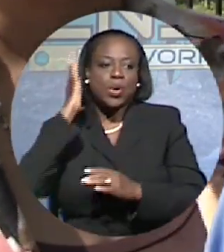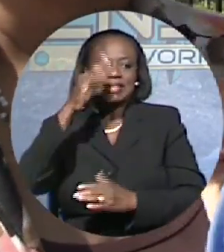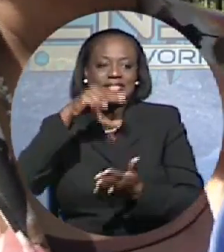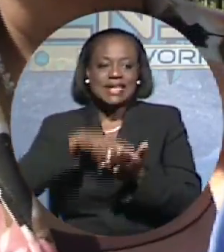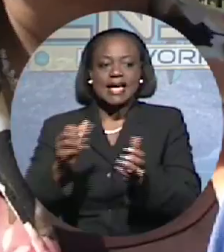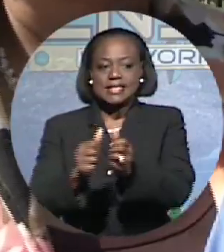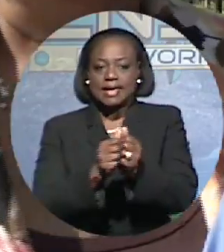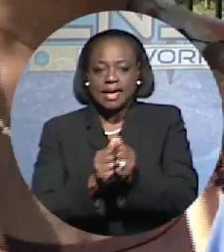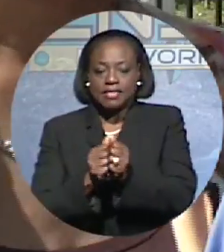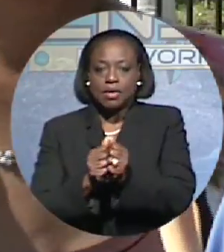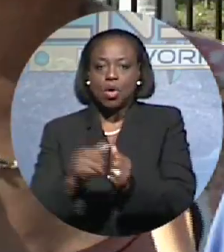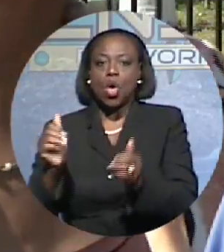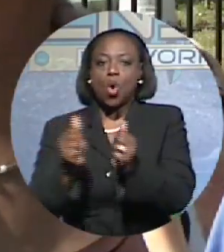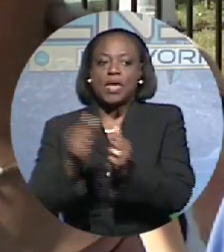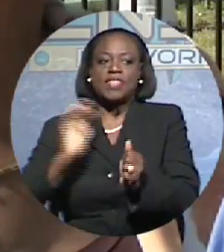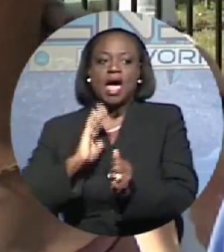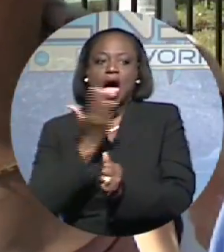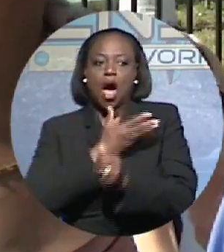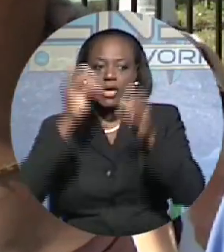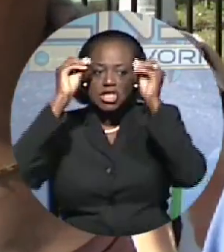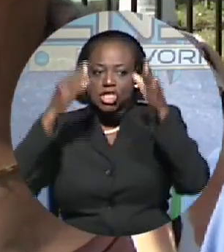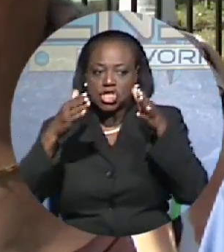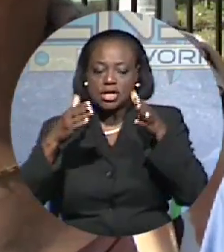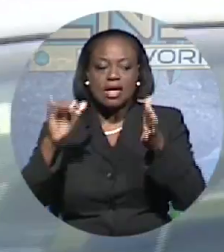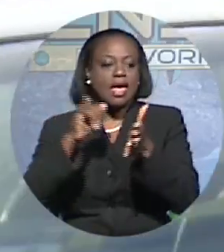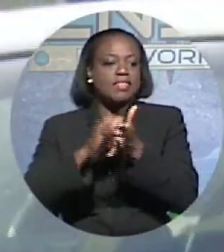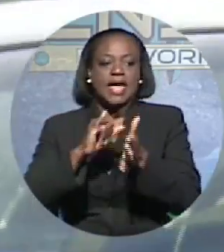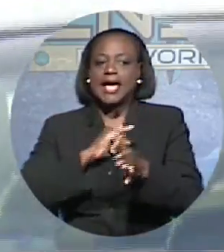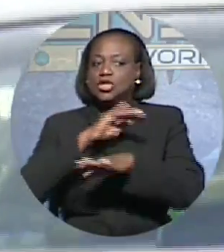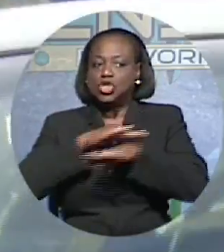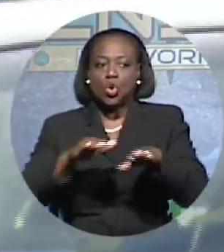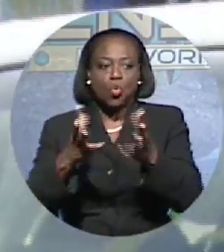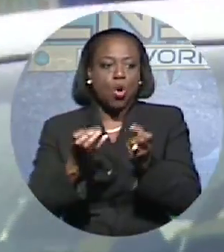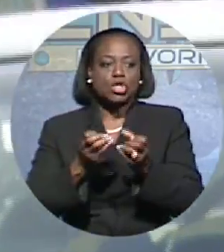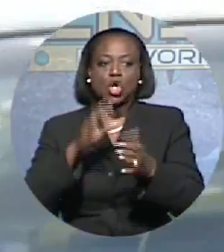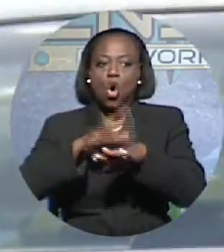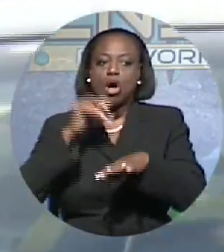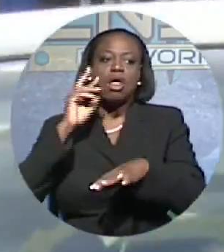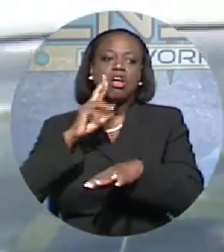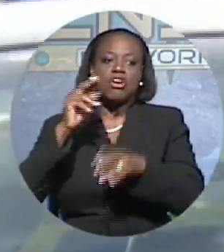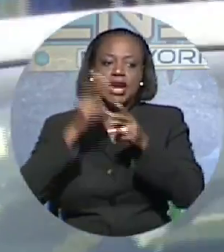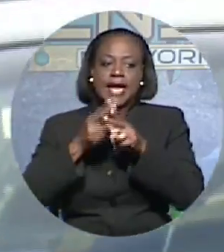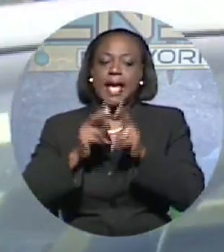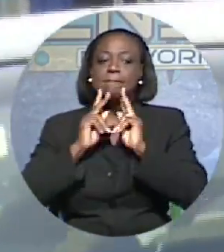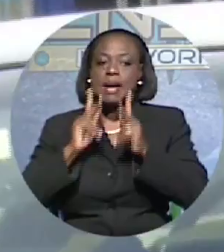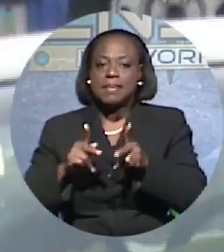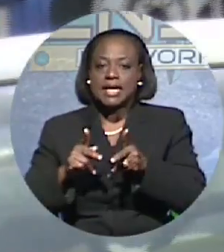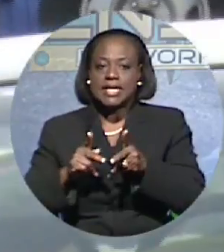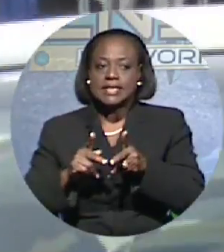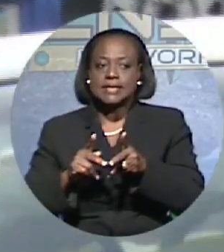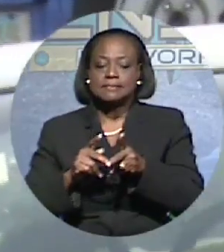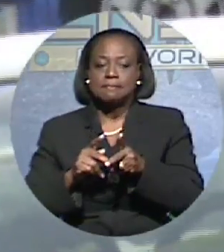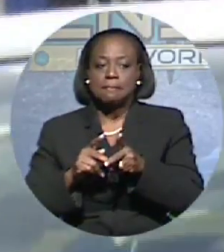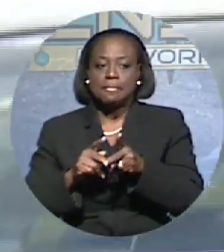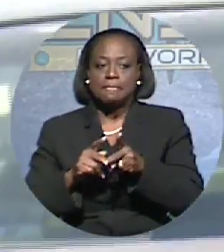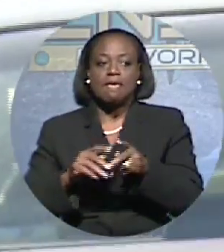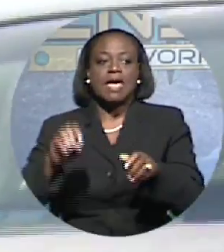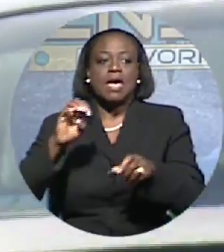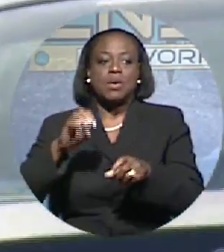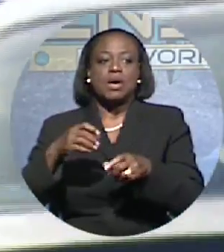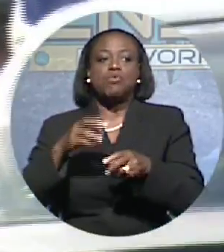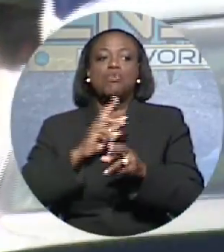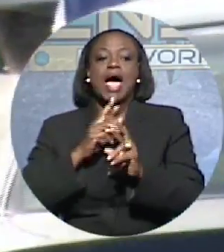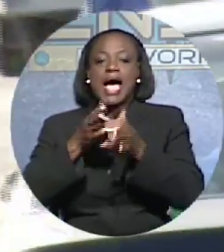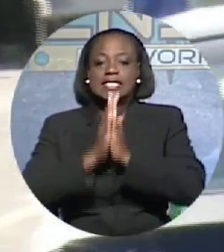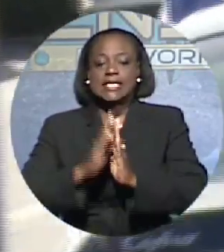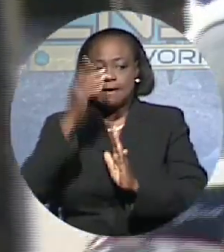member, the teacher whose name I do not wish to call publicly, but she is traumatized. She's also requesting an